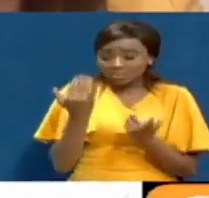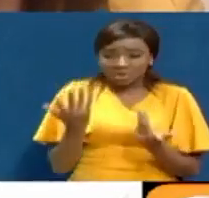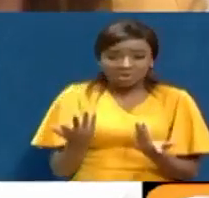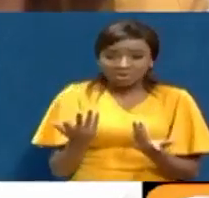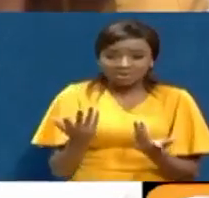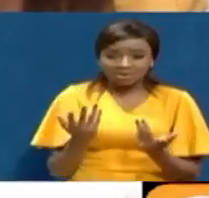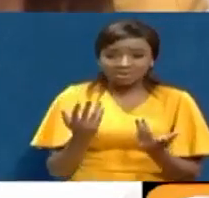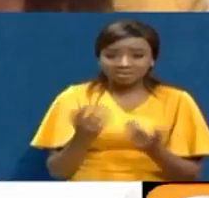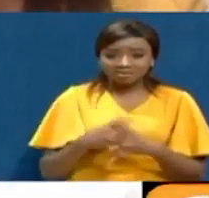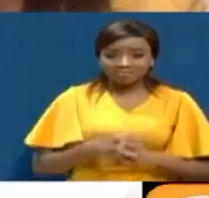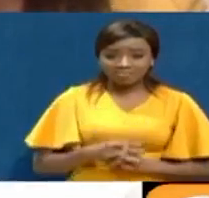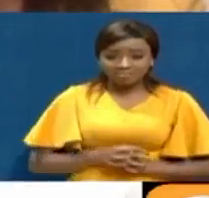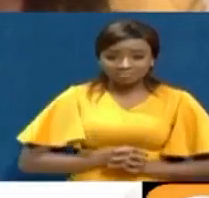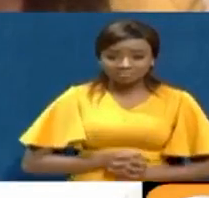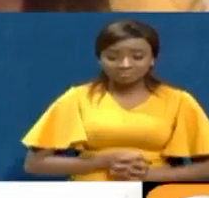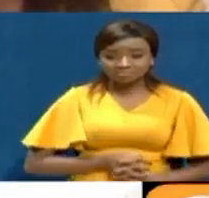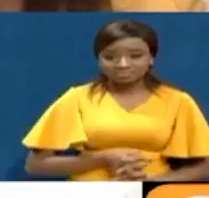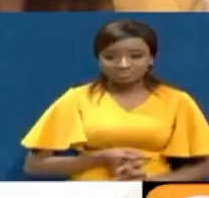been really erratic lately.